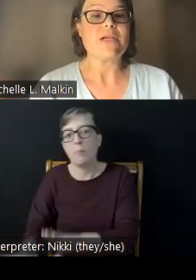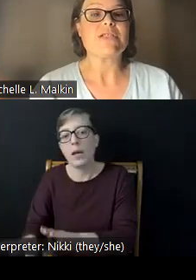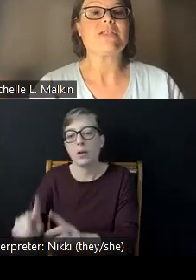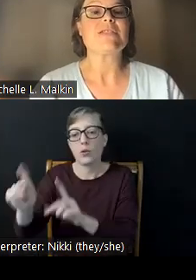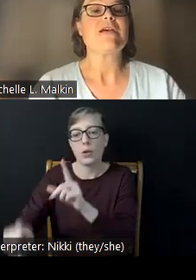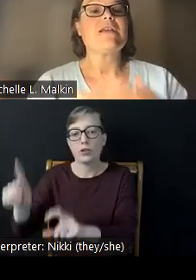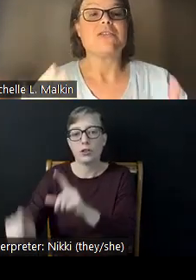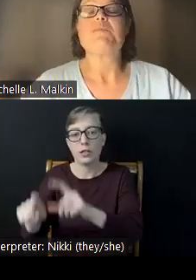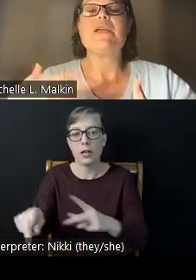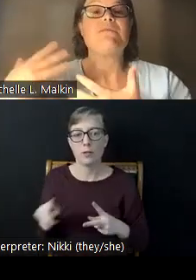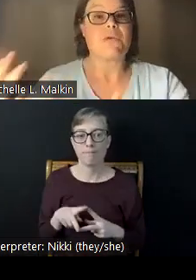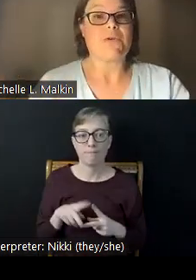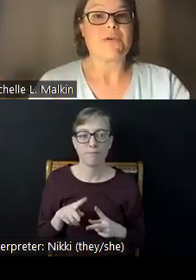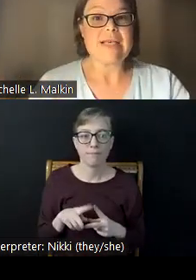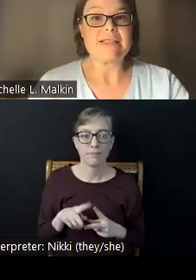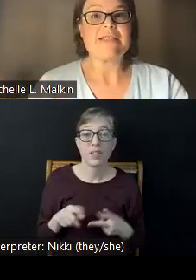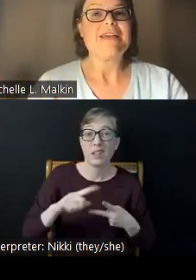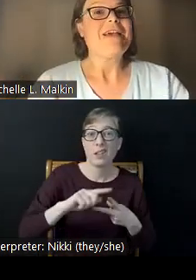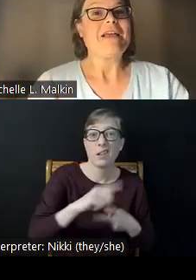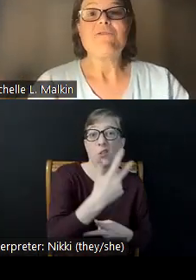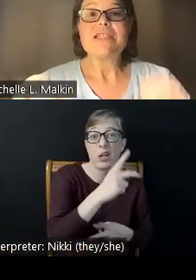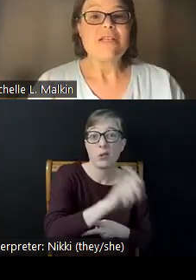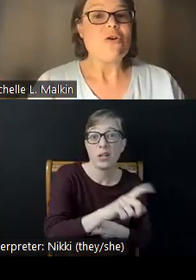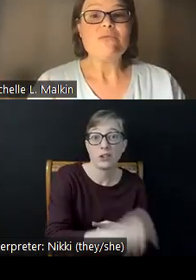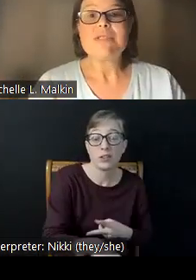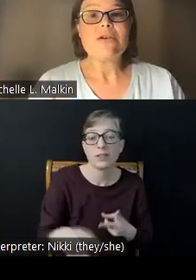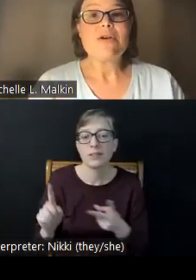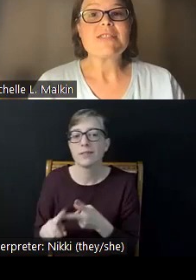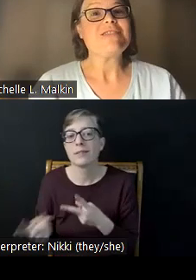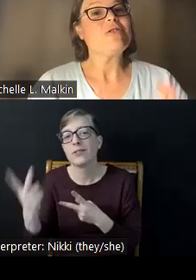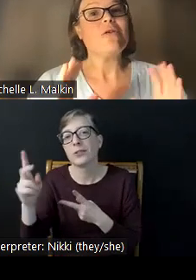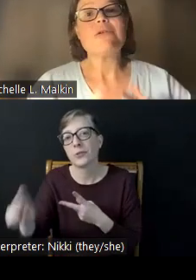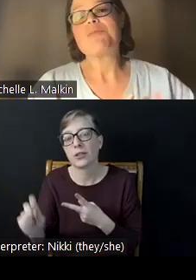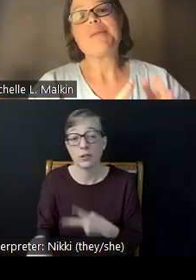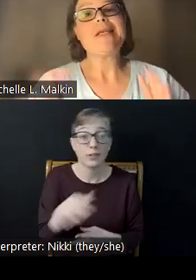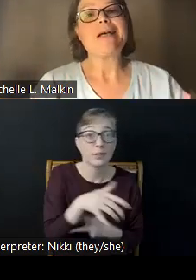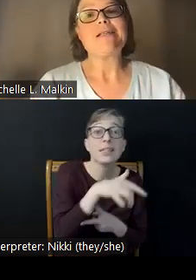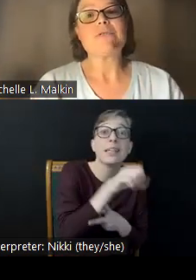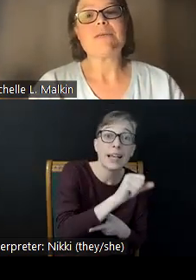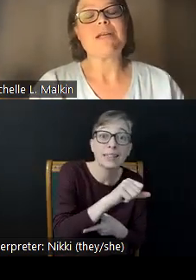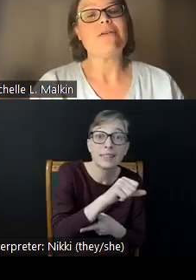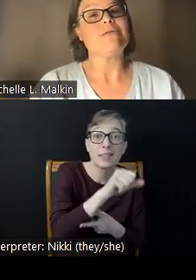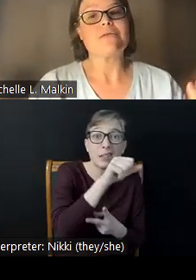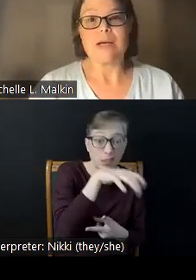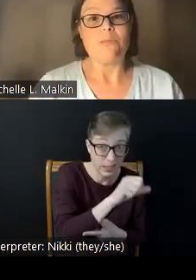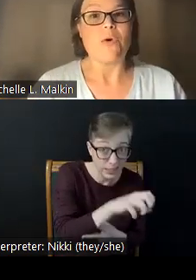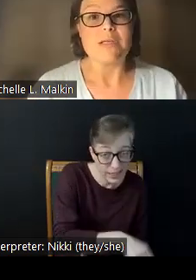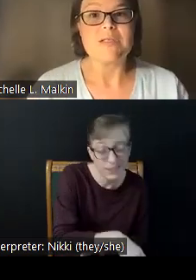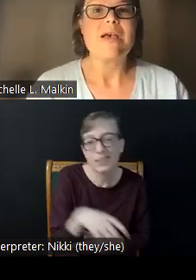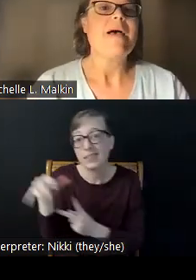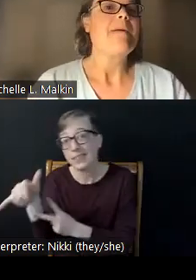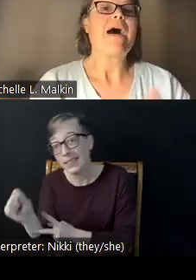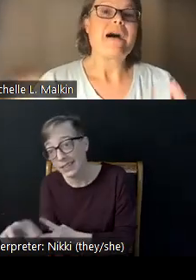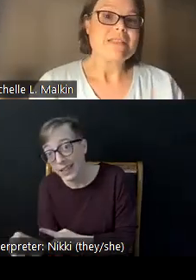those questions, they should be further assessed. And if they say no to the questions, you're probably not dealing with somebody whose crime